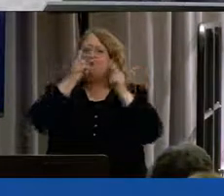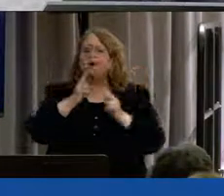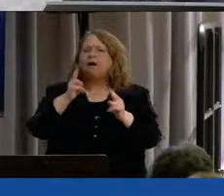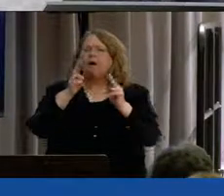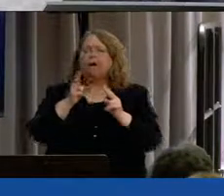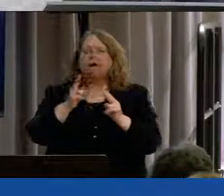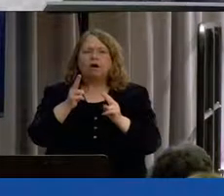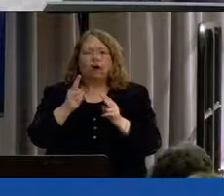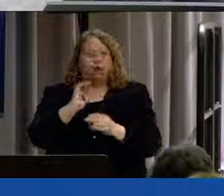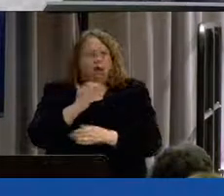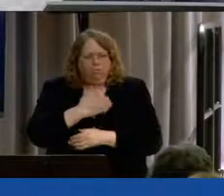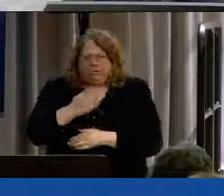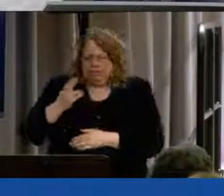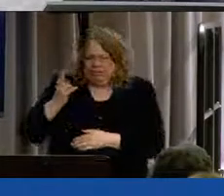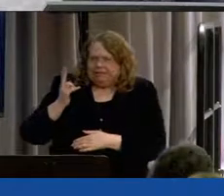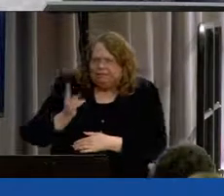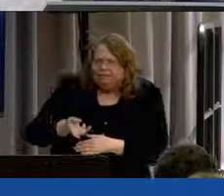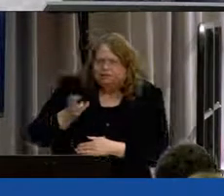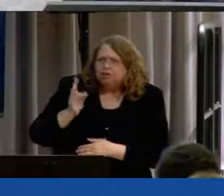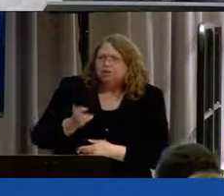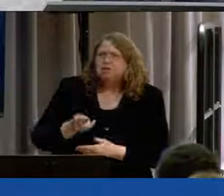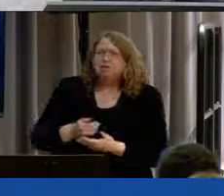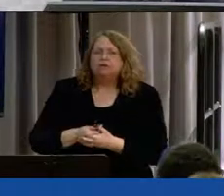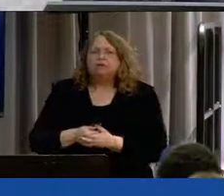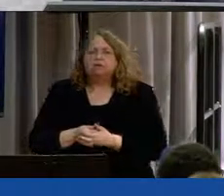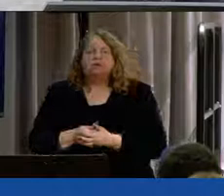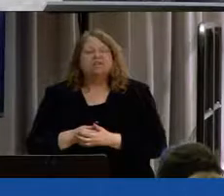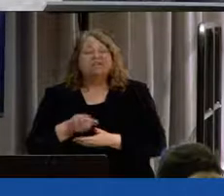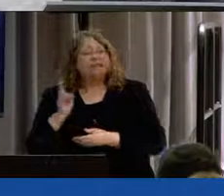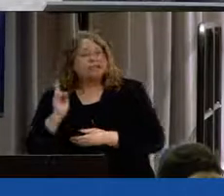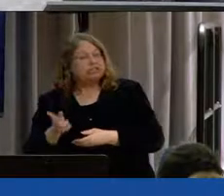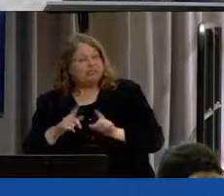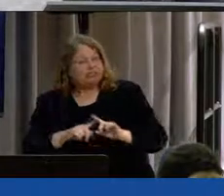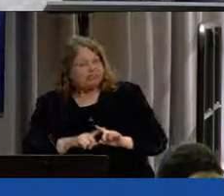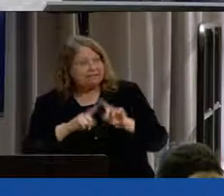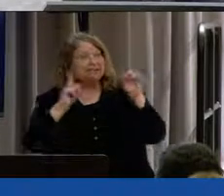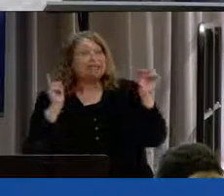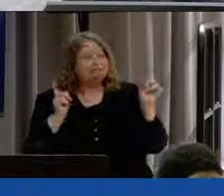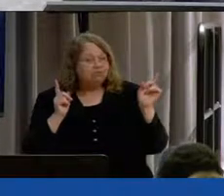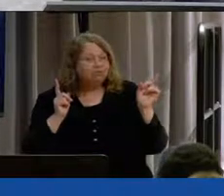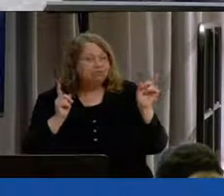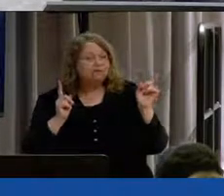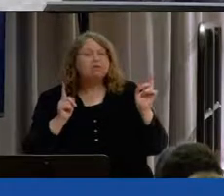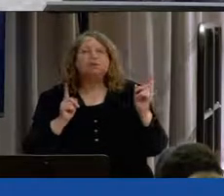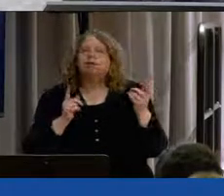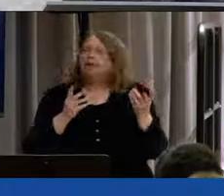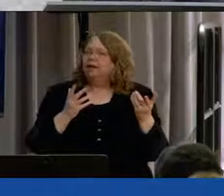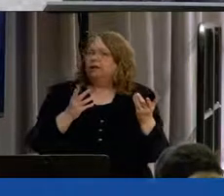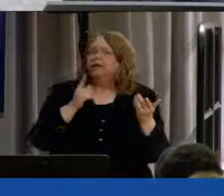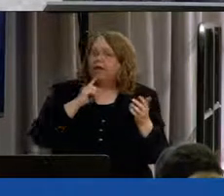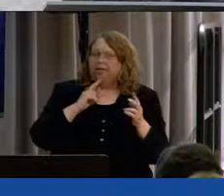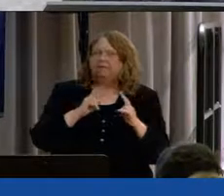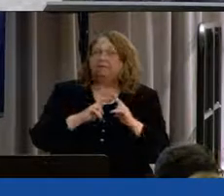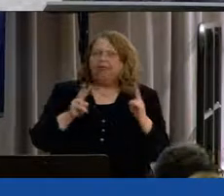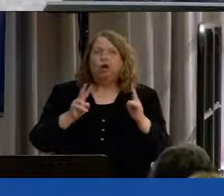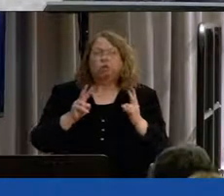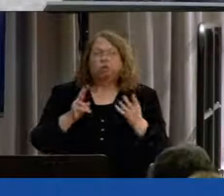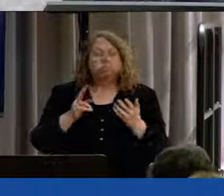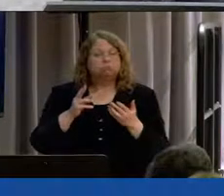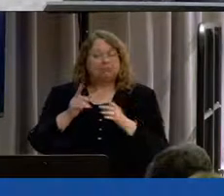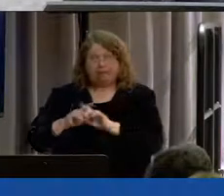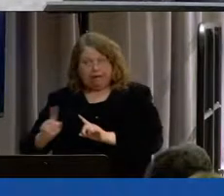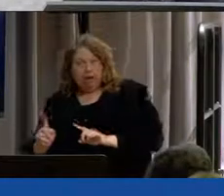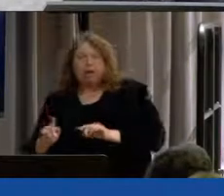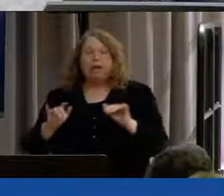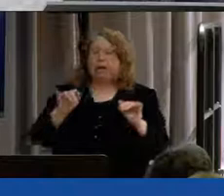our histories that are very different, but in some ways just so very similar.